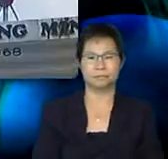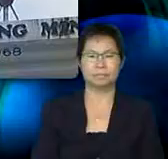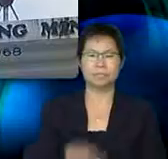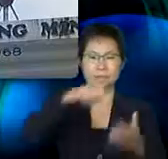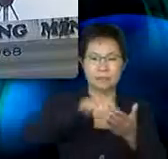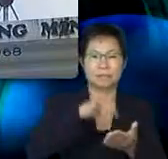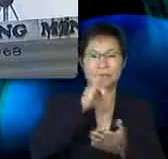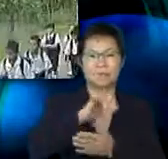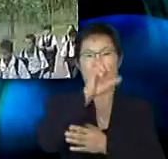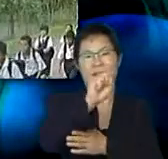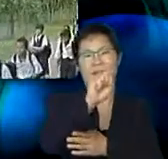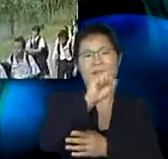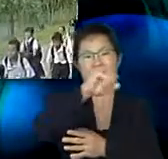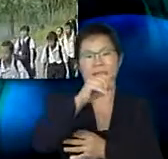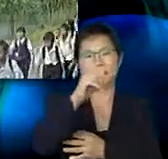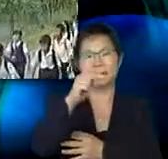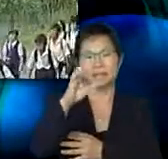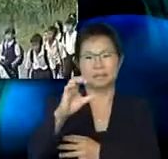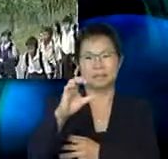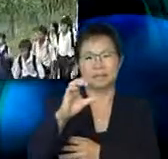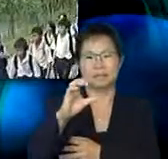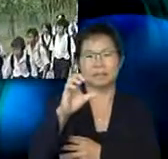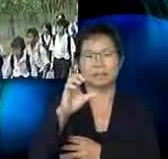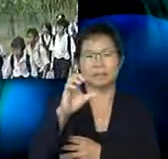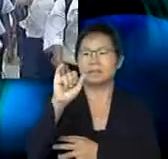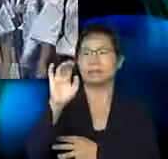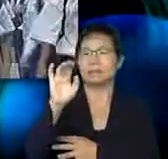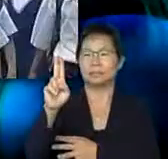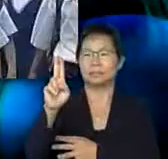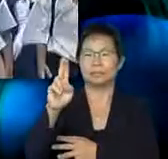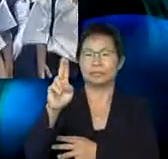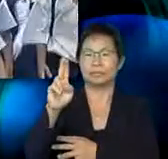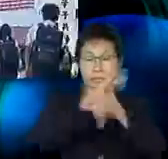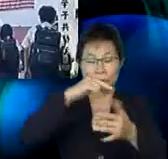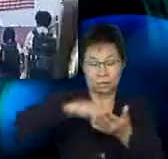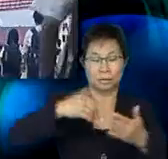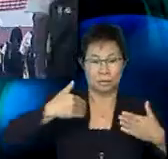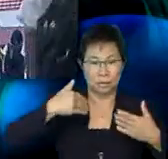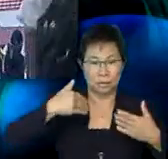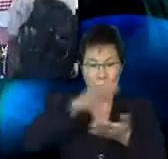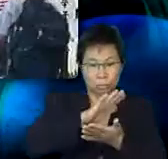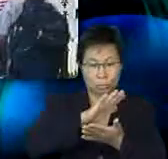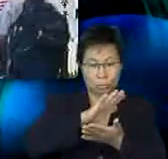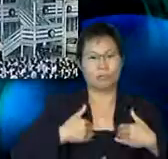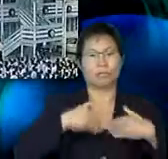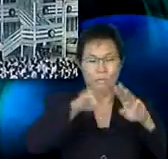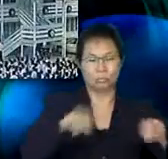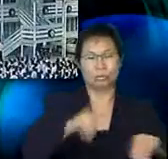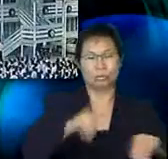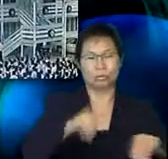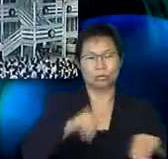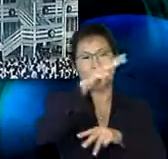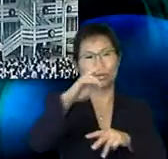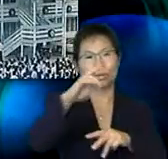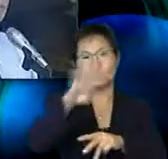This is SJKC Sungmin Sibu Sarawa. This school has an enrollment of 244 children.